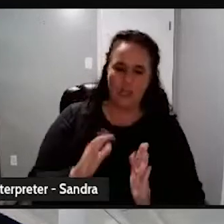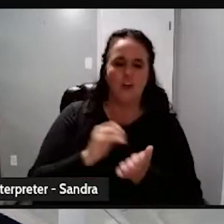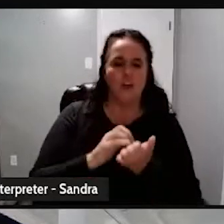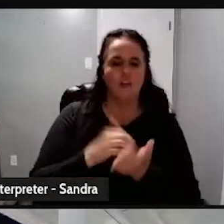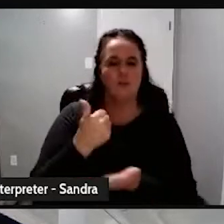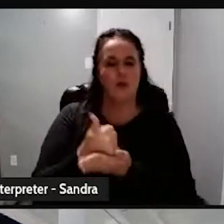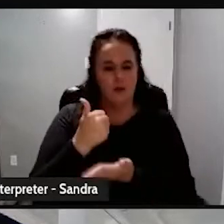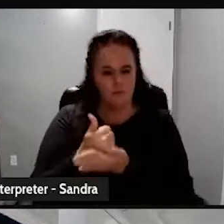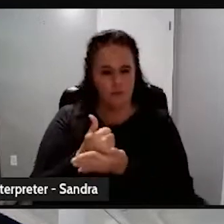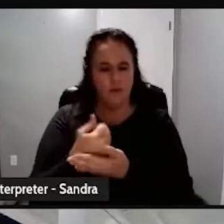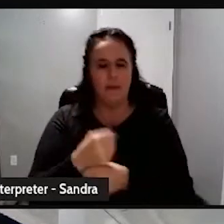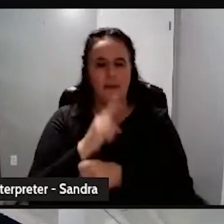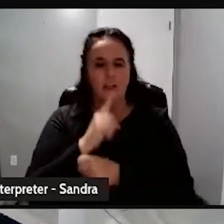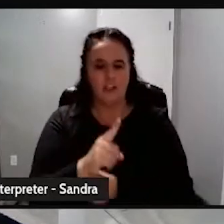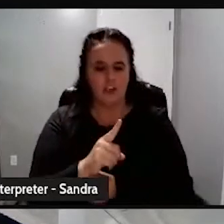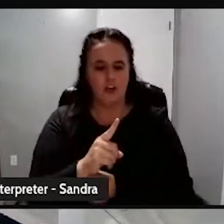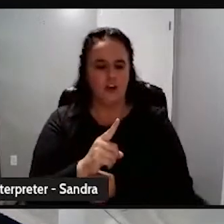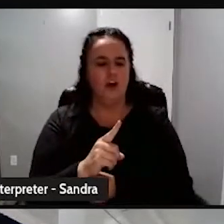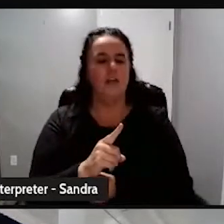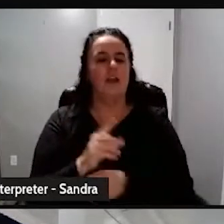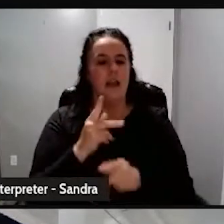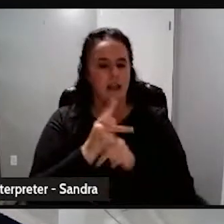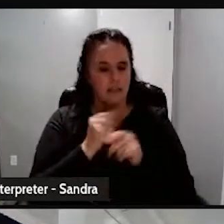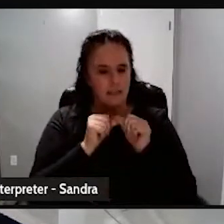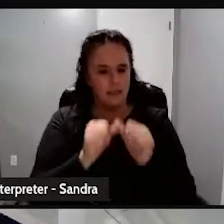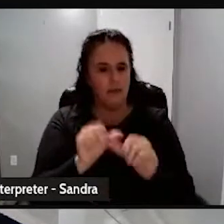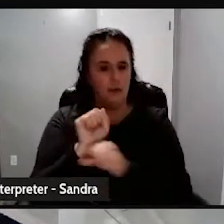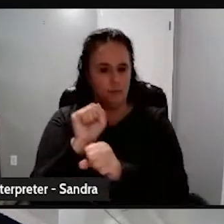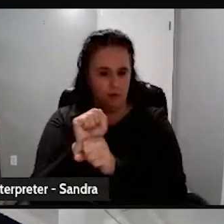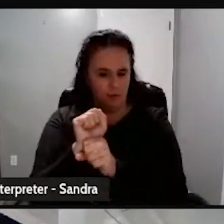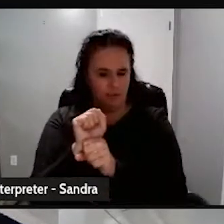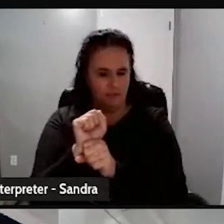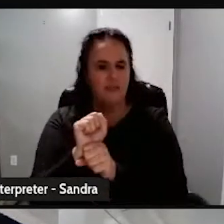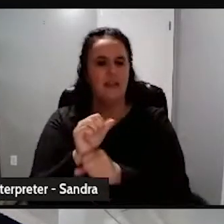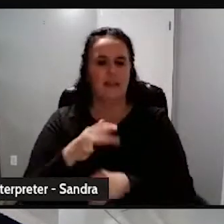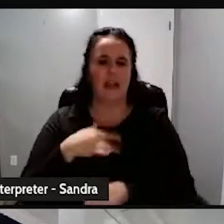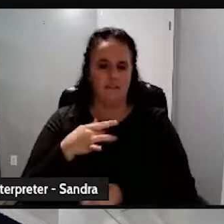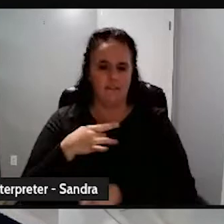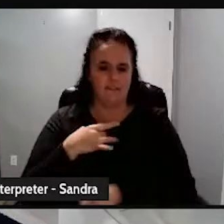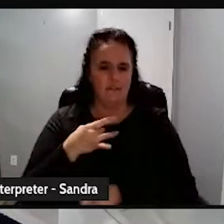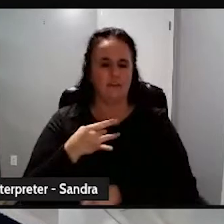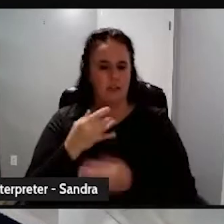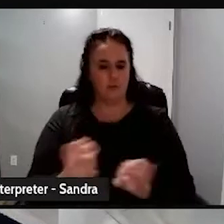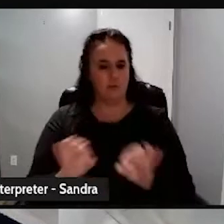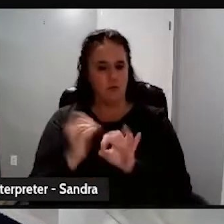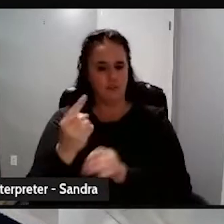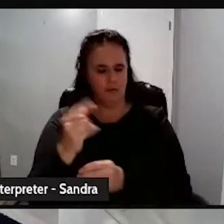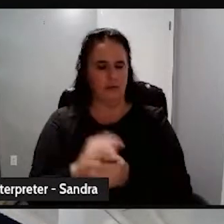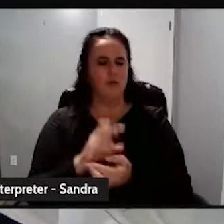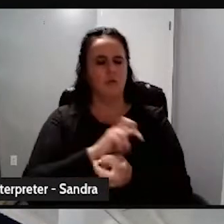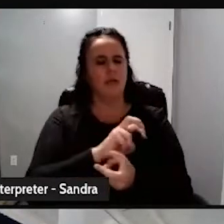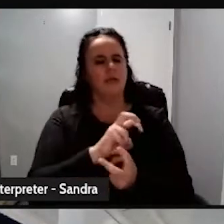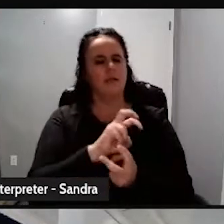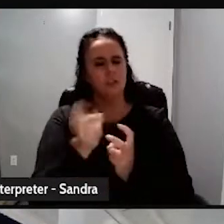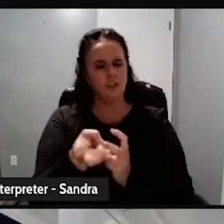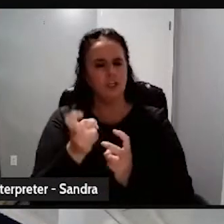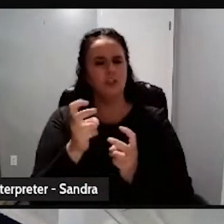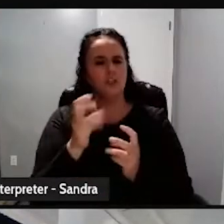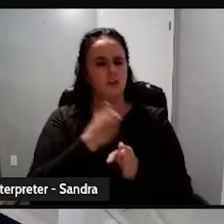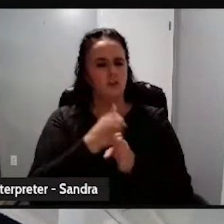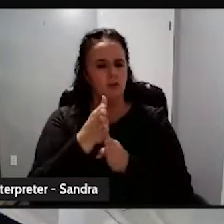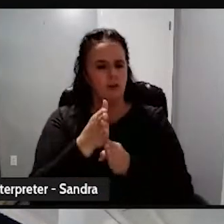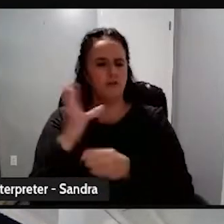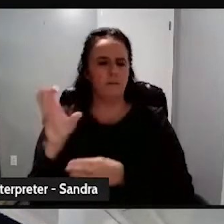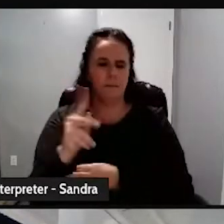me keep employed and useful. But when I switched careers, went back to university and took